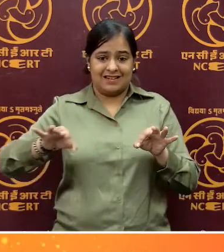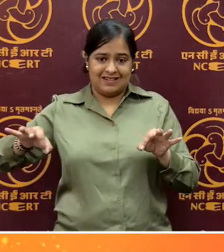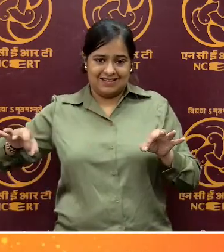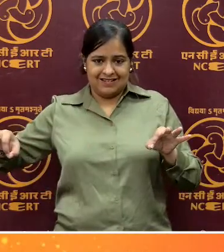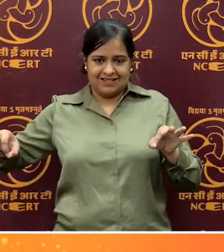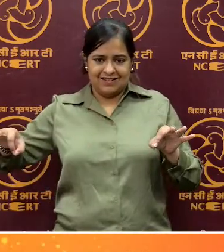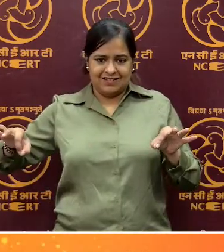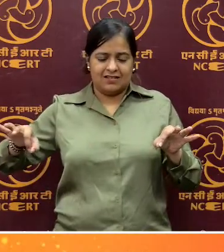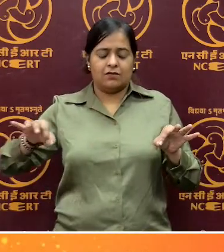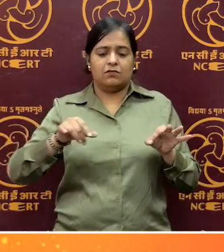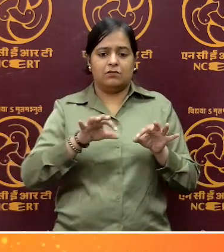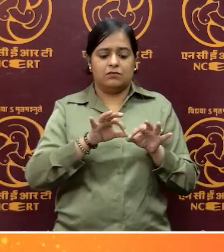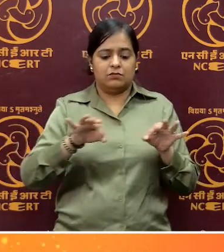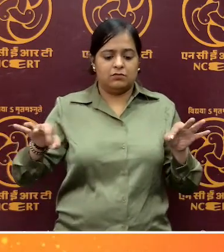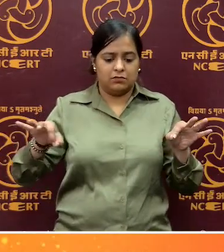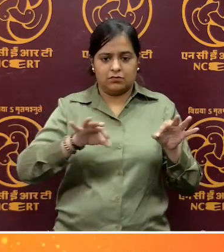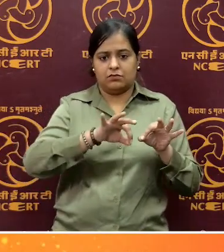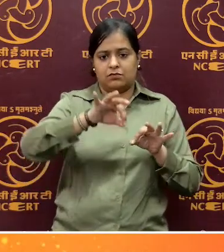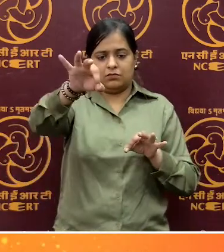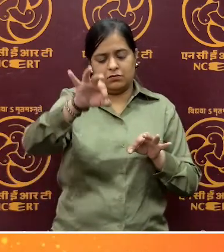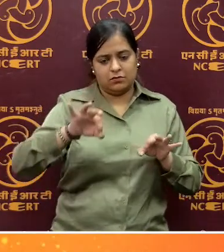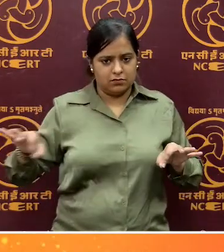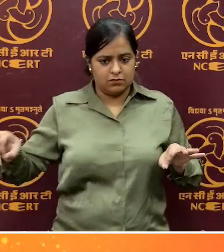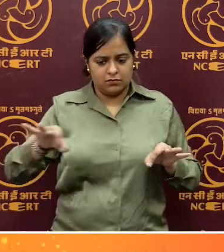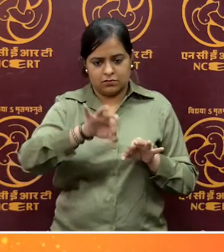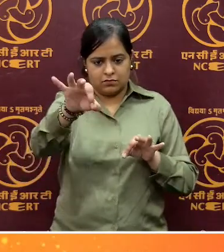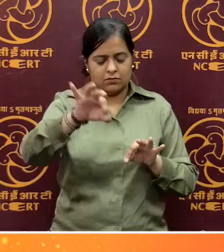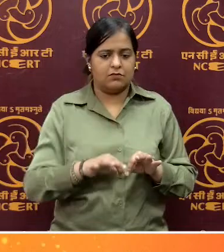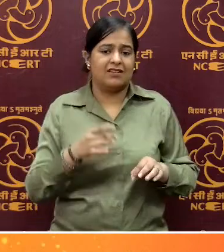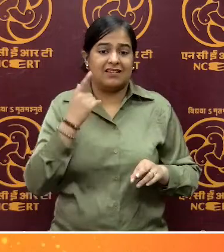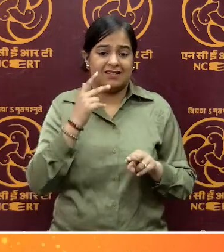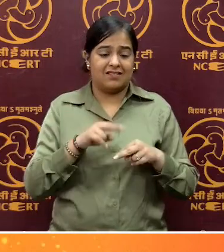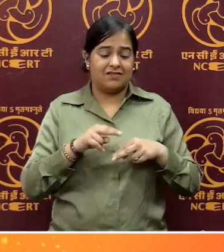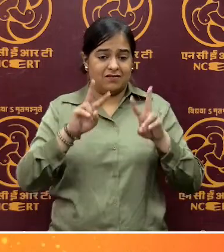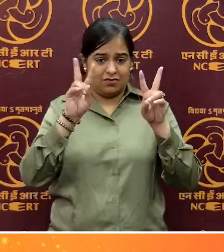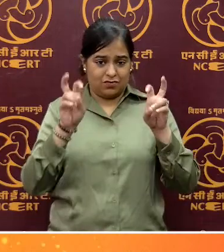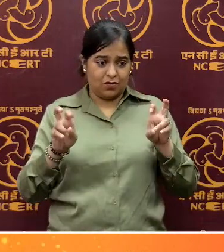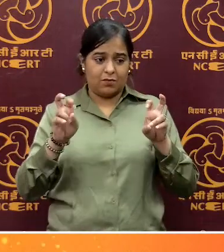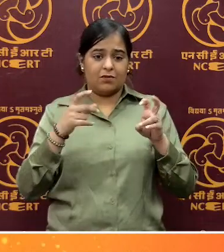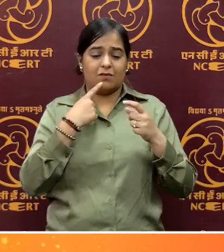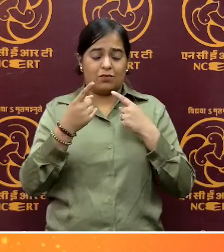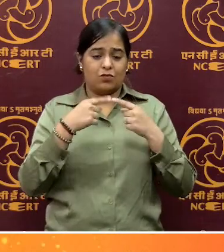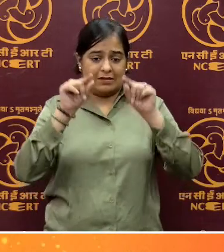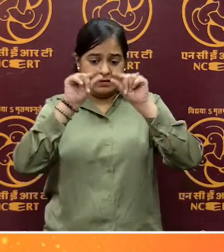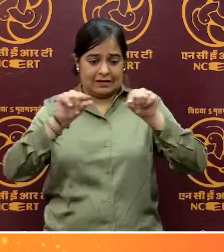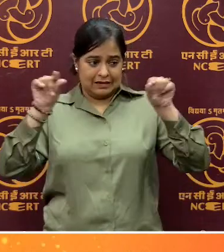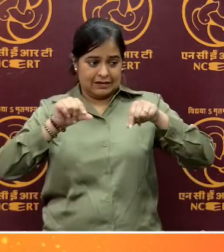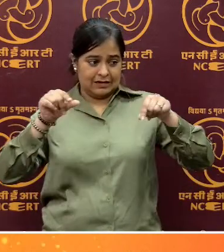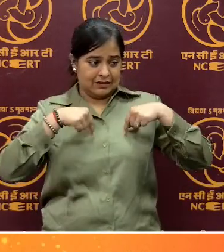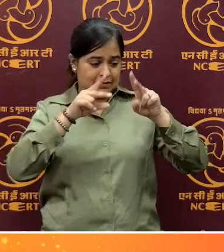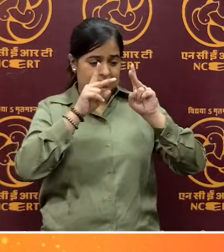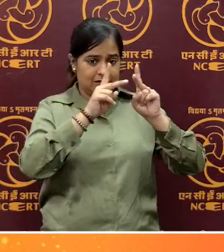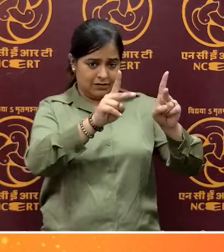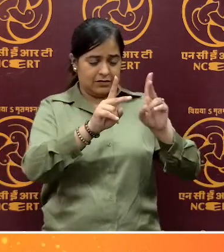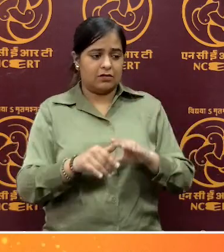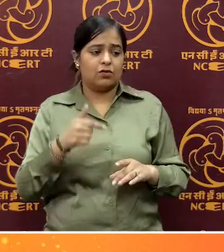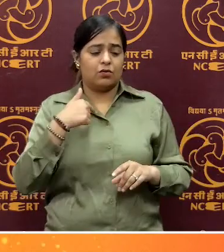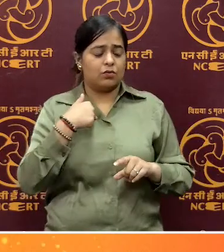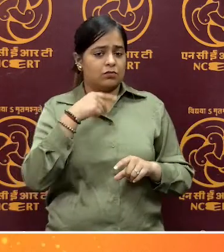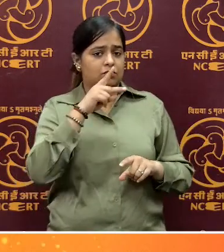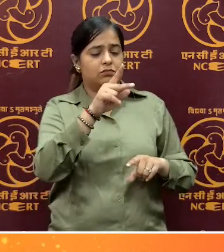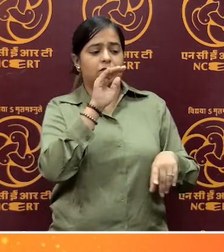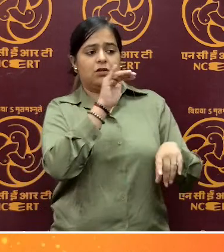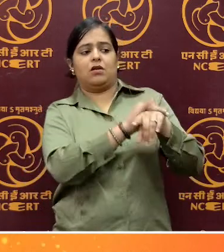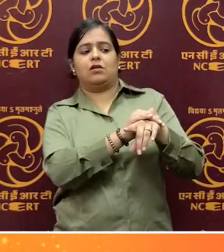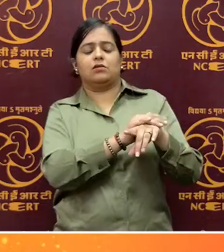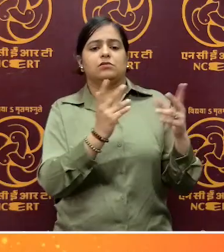about will be parallel to this directed lines. So when we talk about the set of lines that you see here, we find that